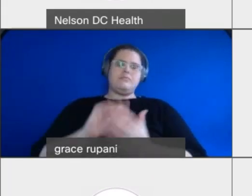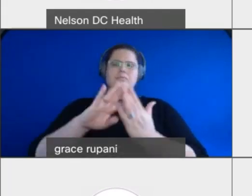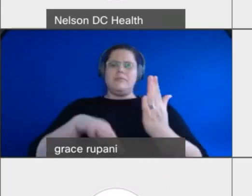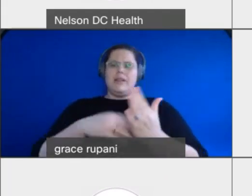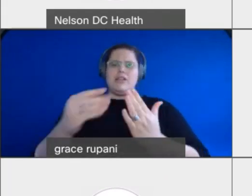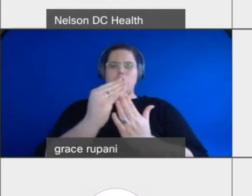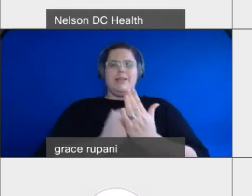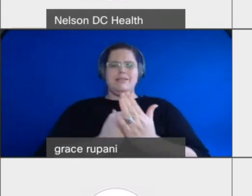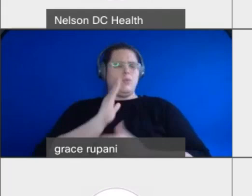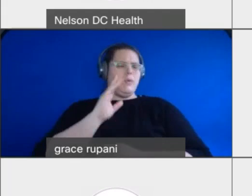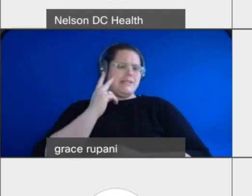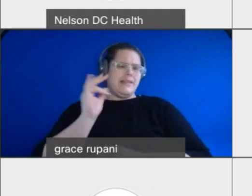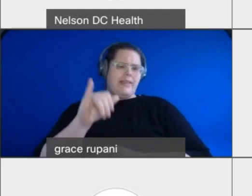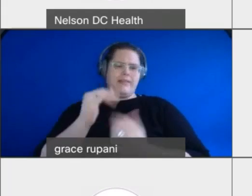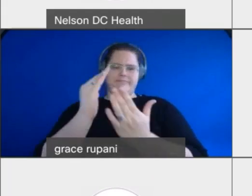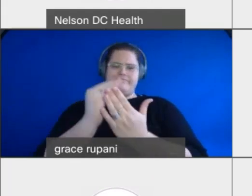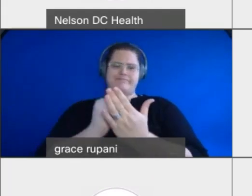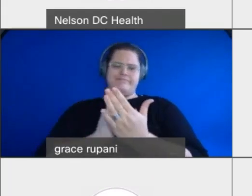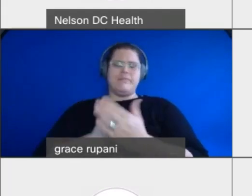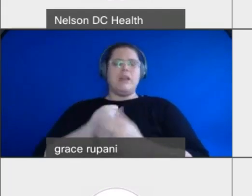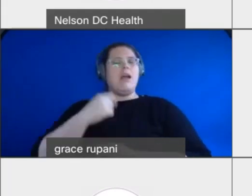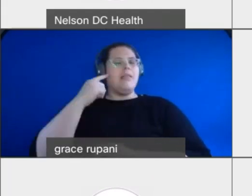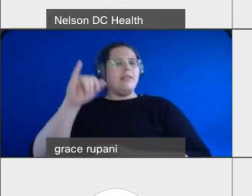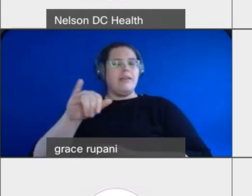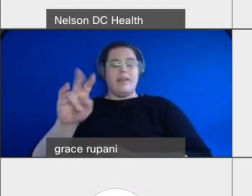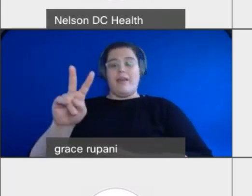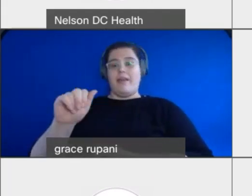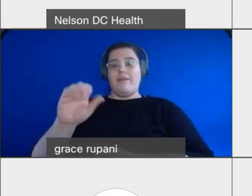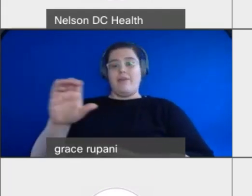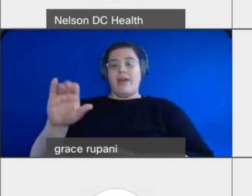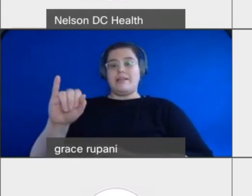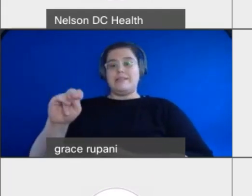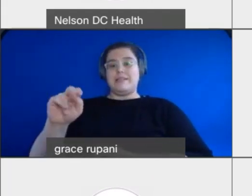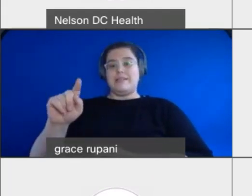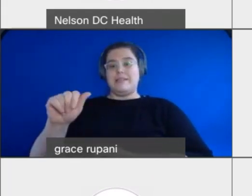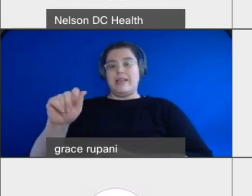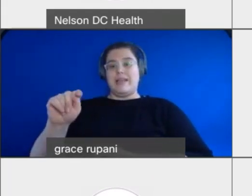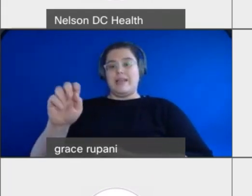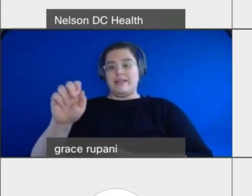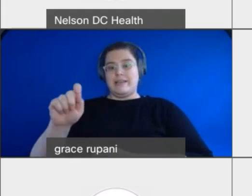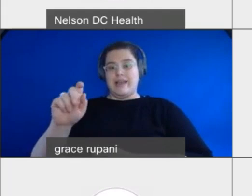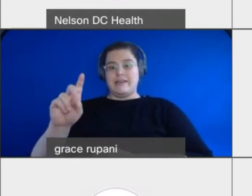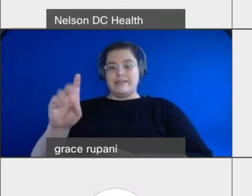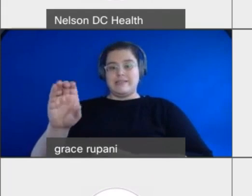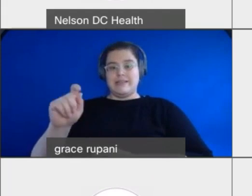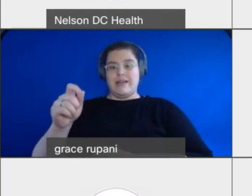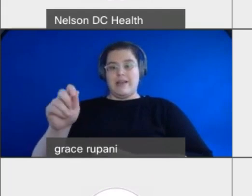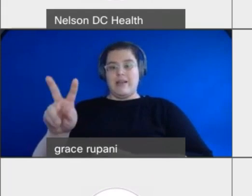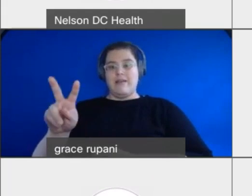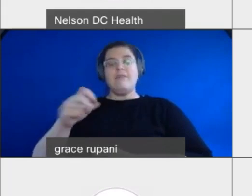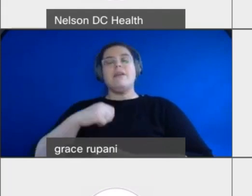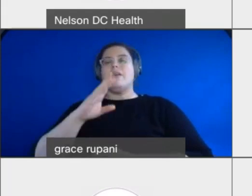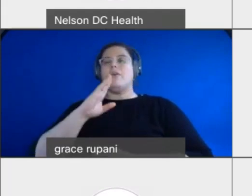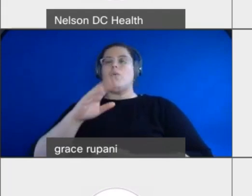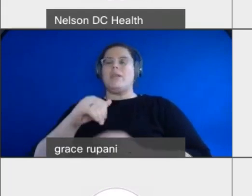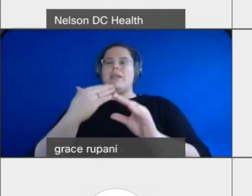when they do go on to the vaccinate.dc.gov, you're sent an email with just a place, time, and date where you're going